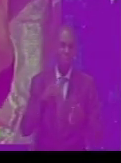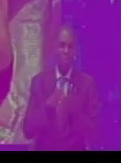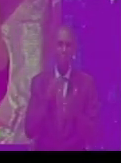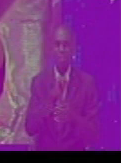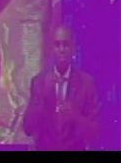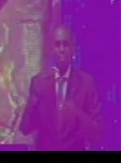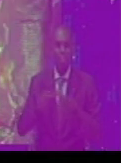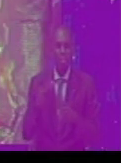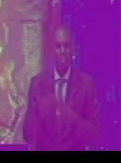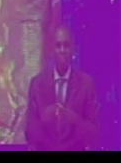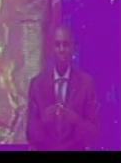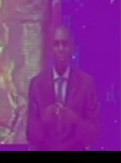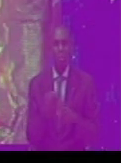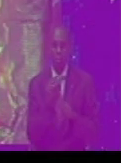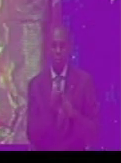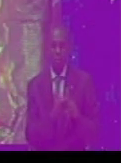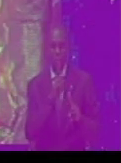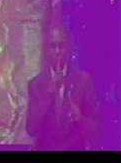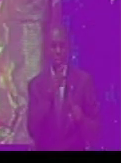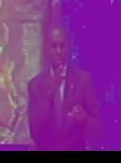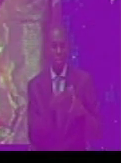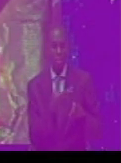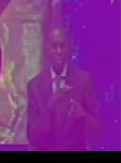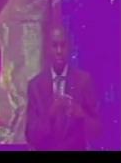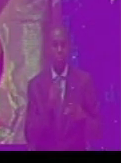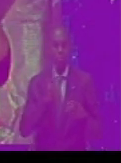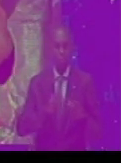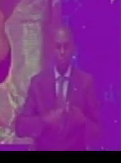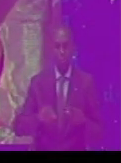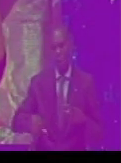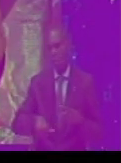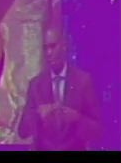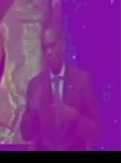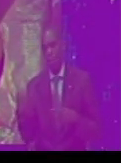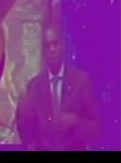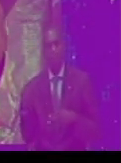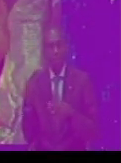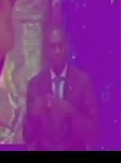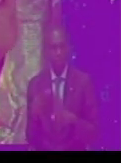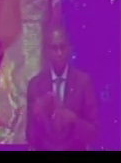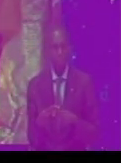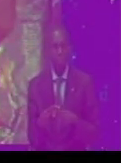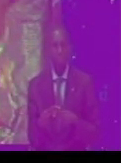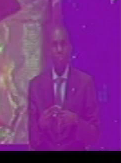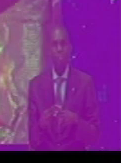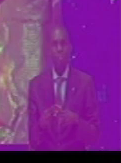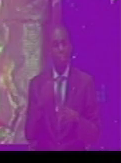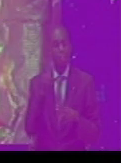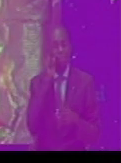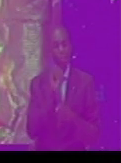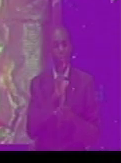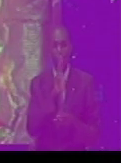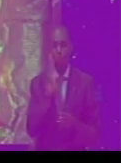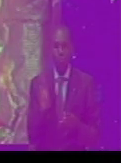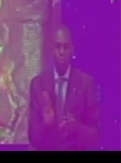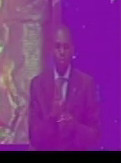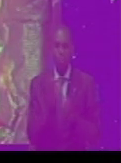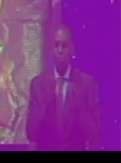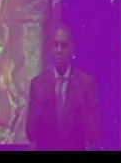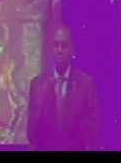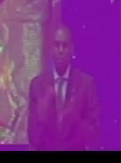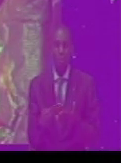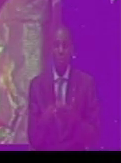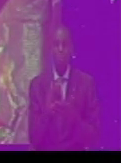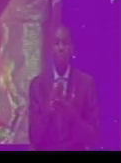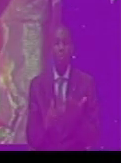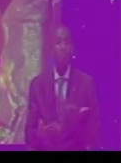pneumonia from that pneumonia they say it has accumulated too it has developed to asthmatic